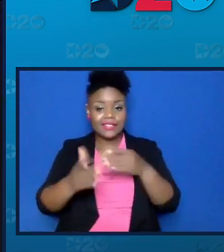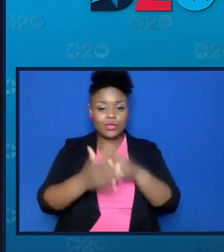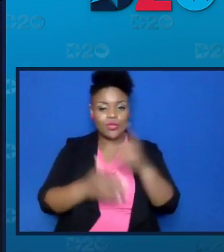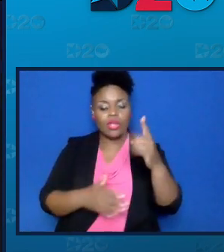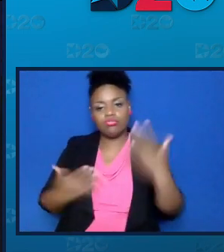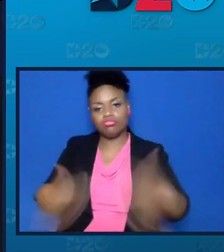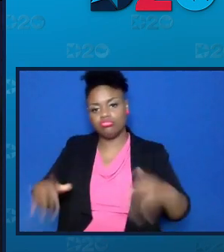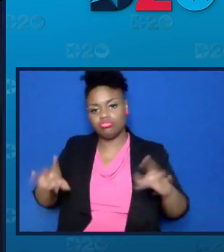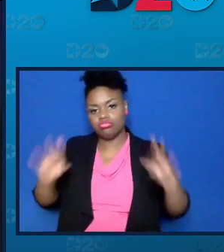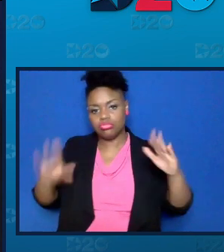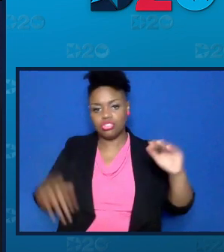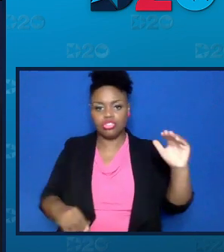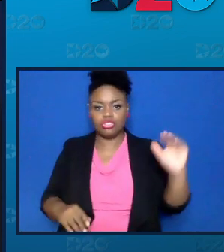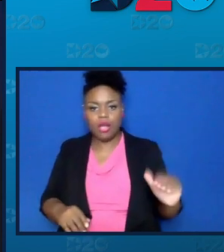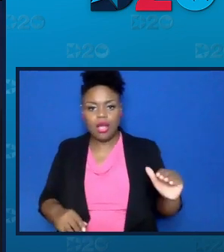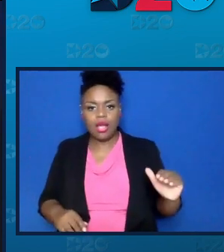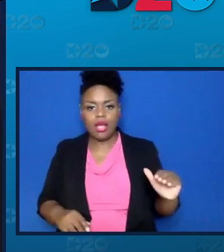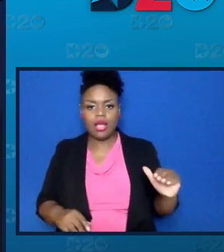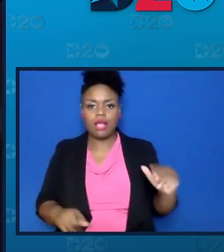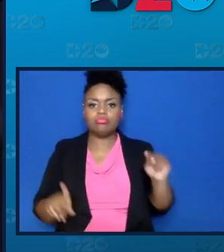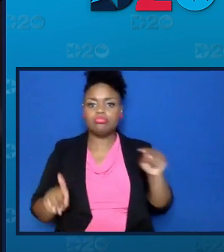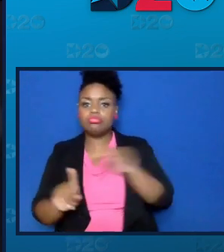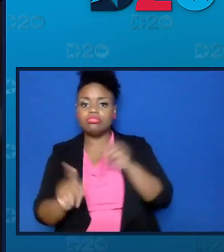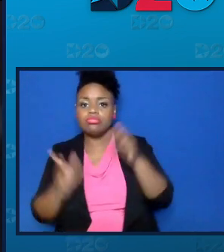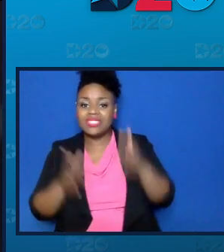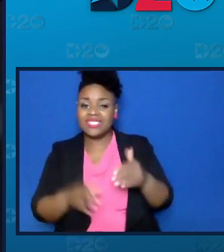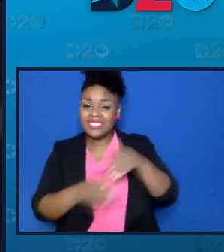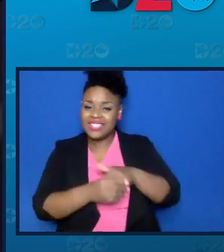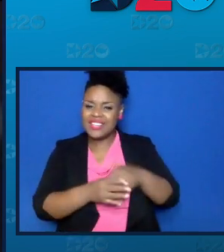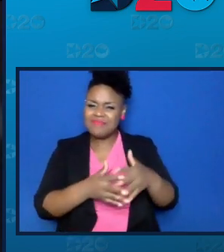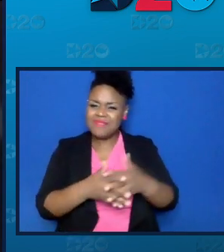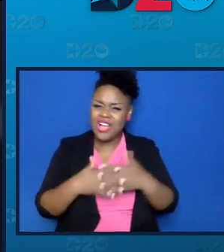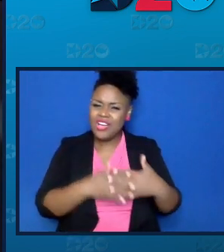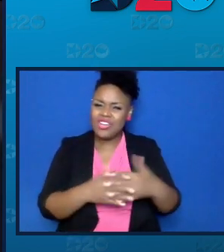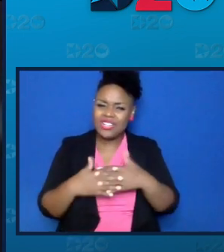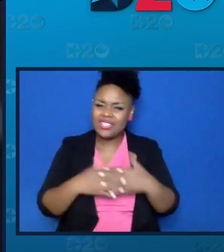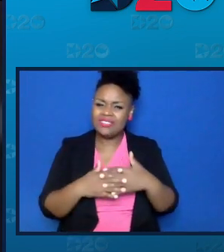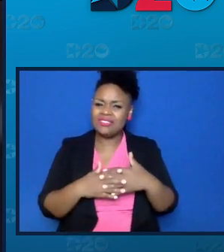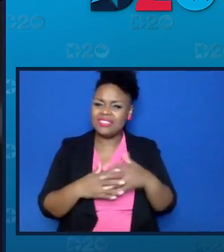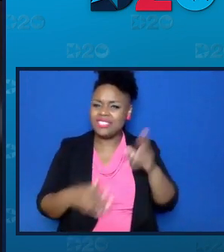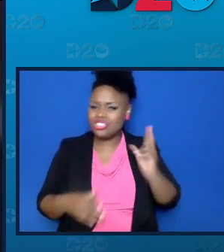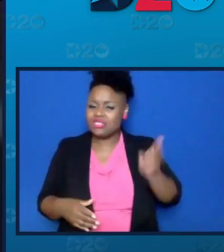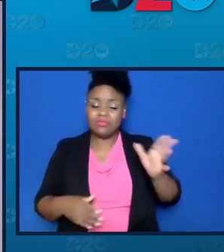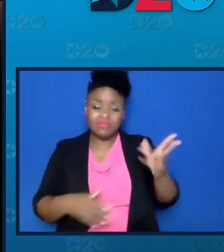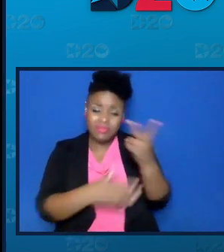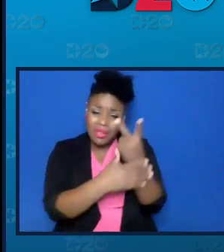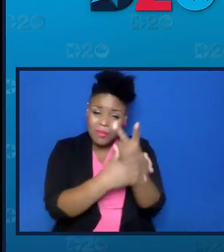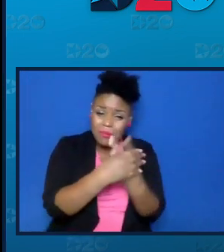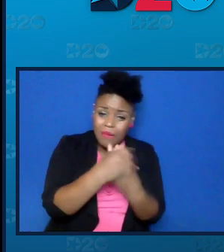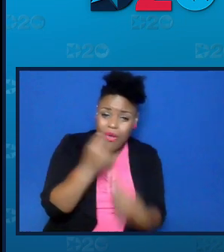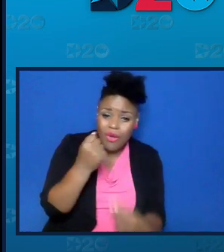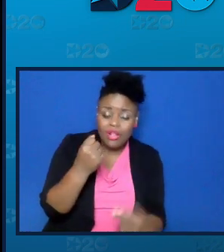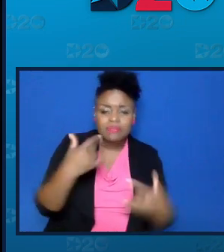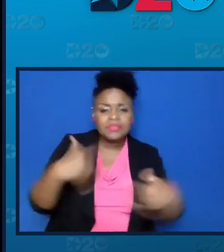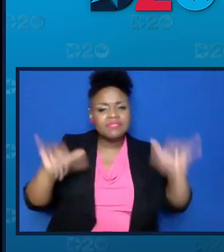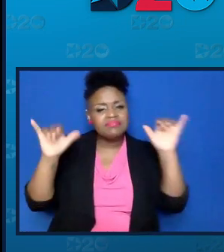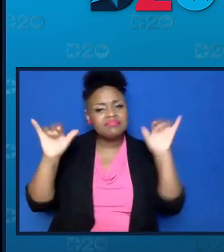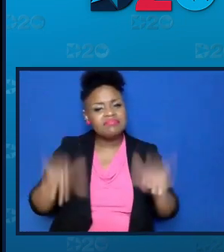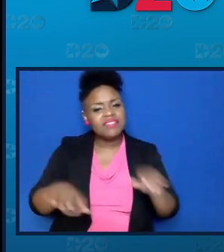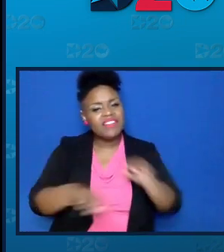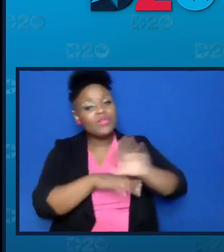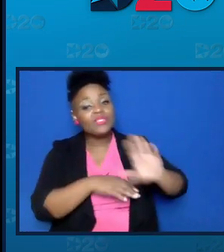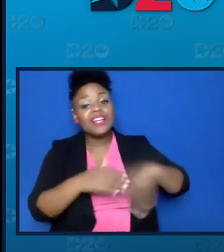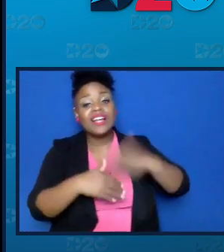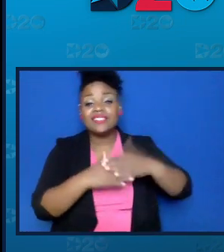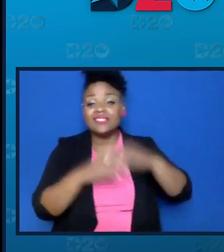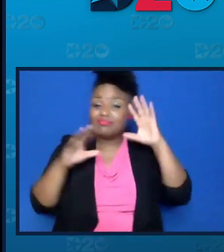is no longer with us, every day he still inspires the next president of the United States. It won't be possible for